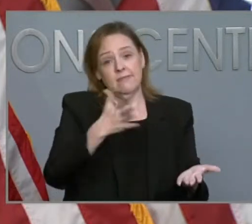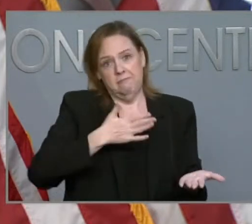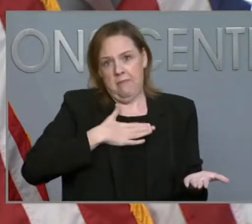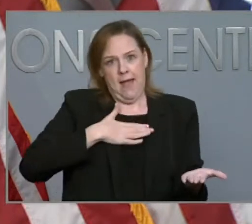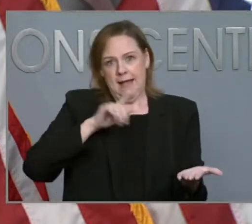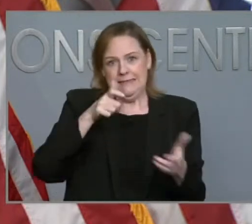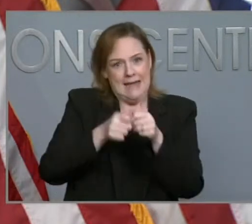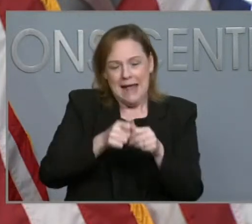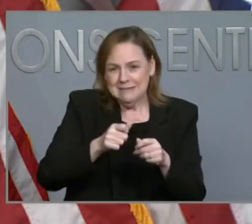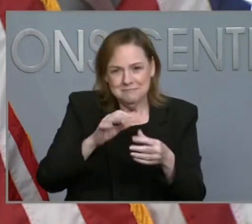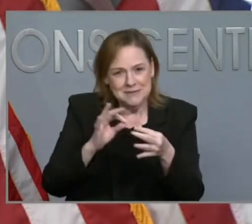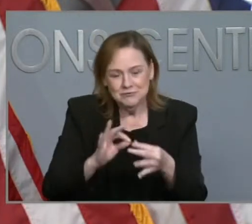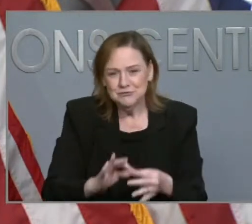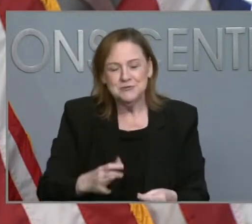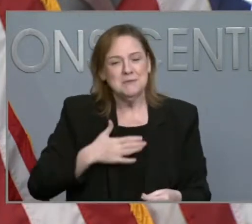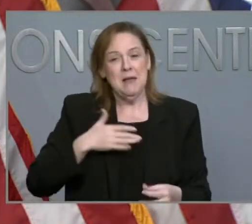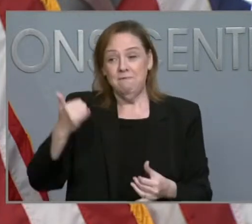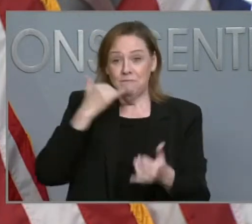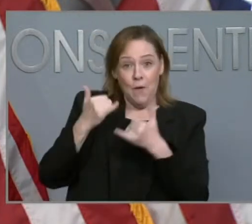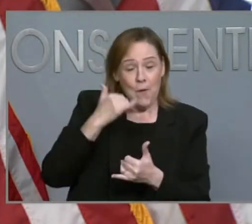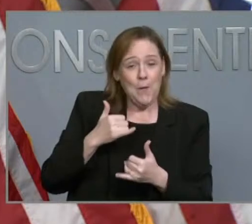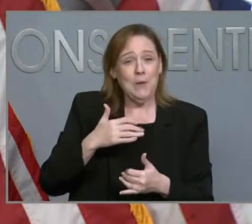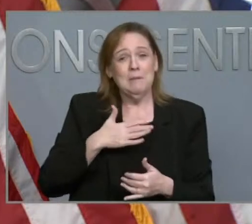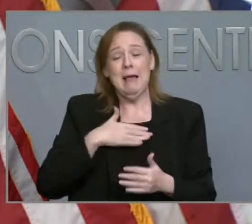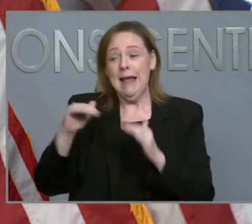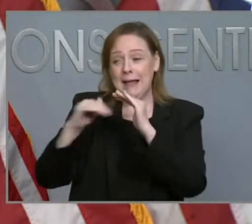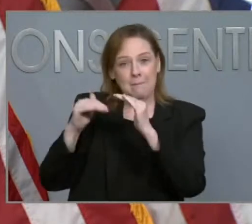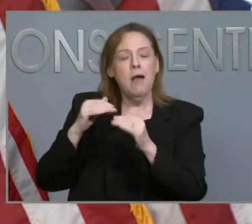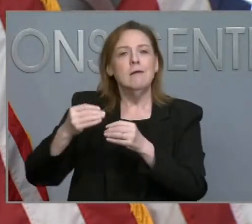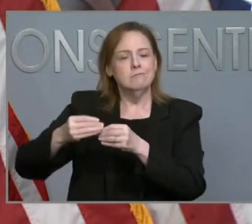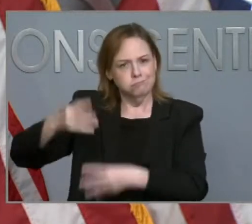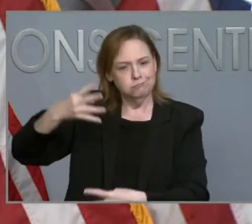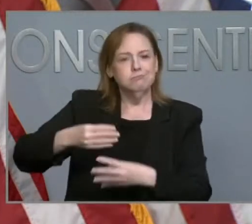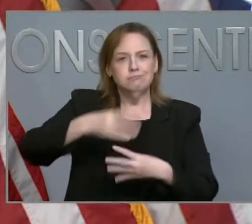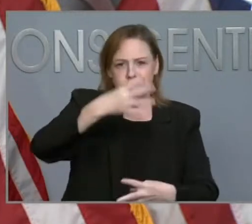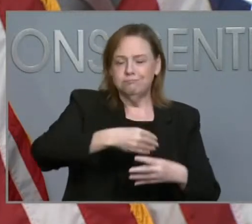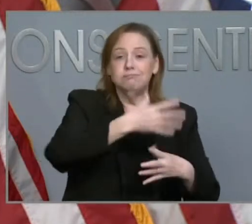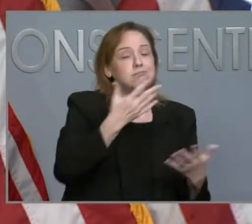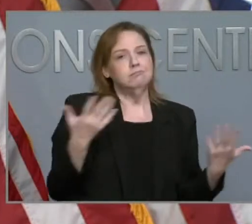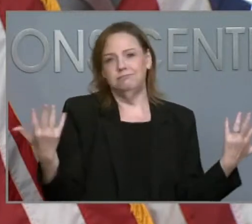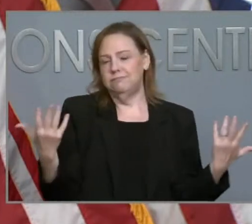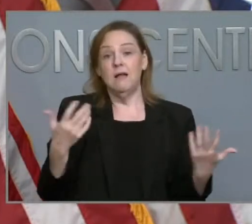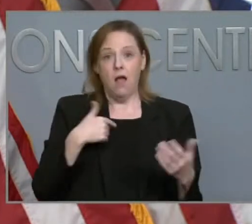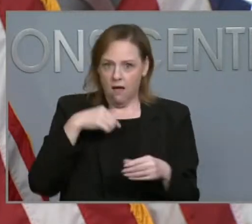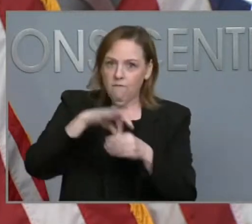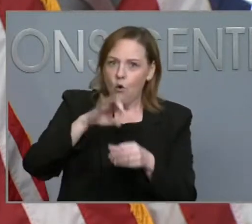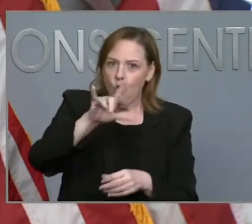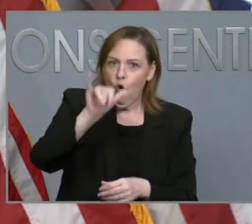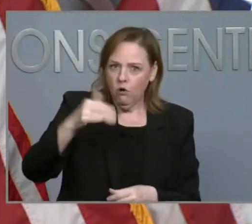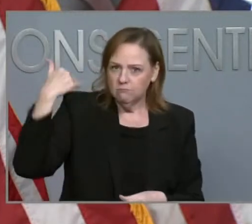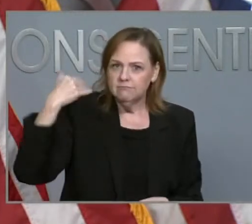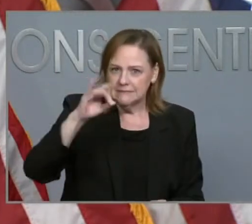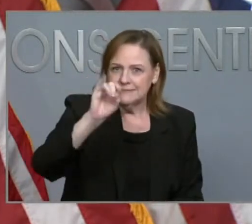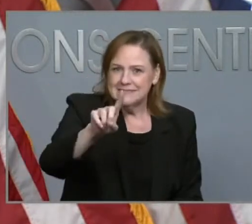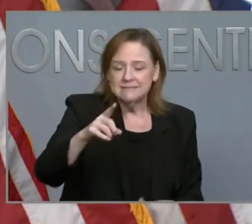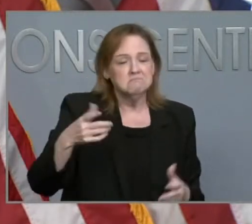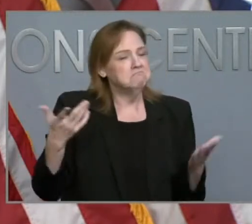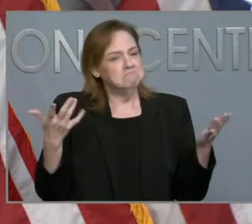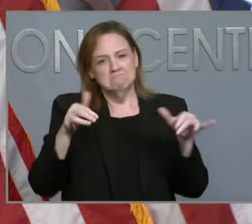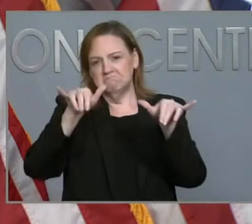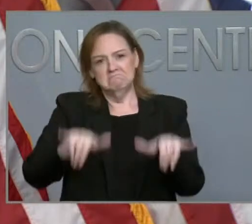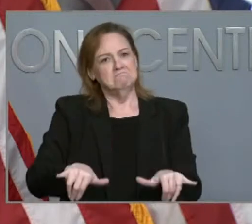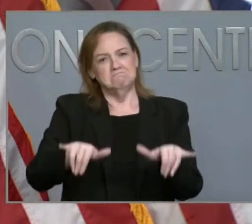text messages have been pretty rampant, even though I voted early on in the early voting period. And